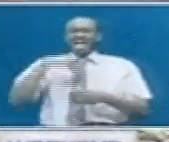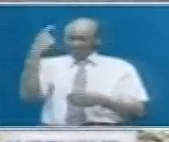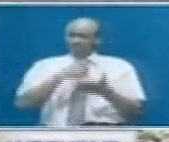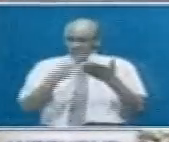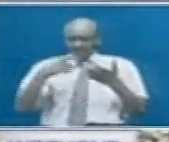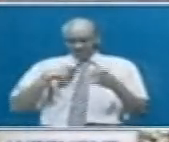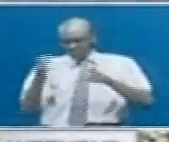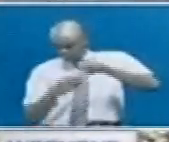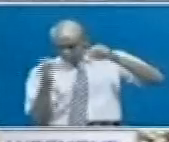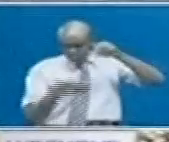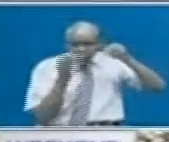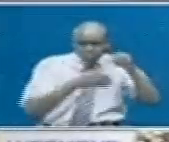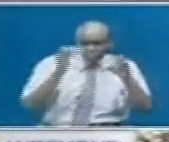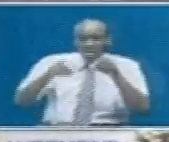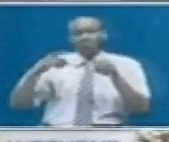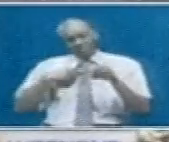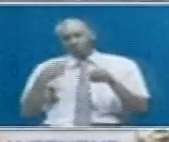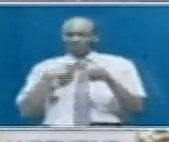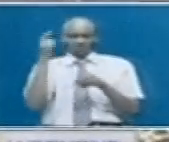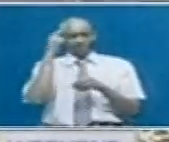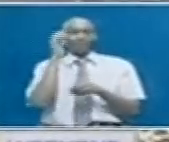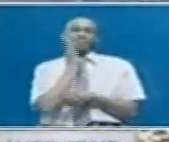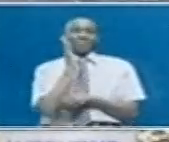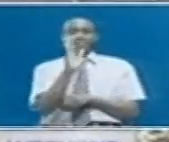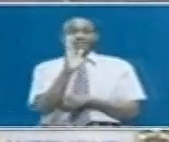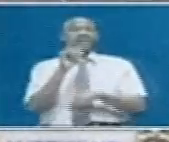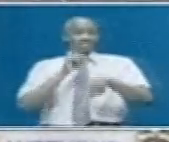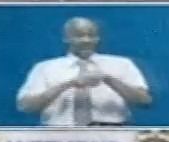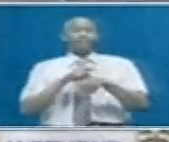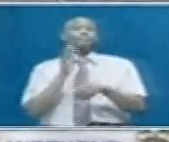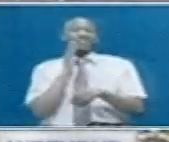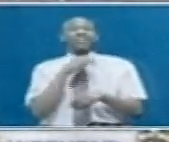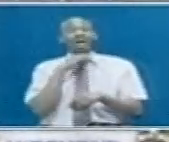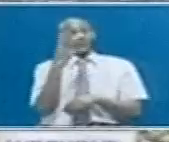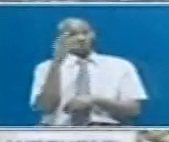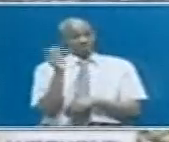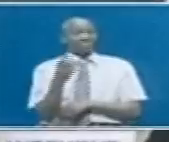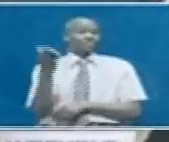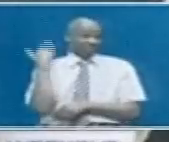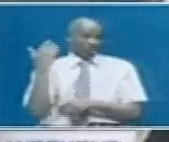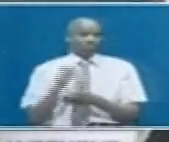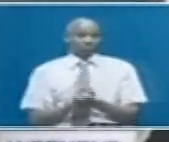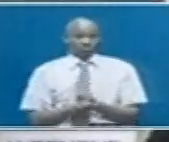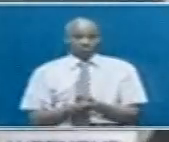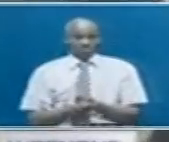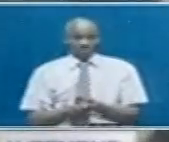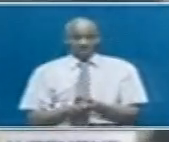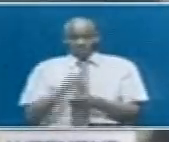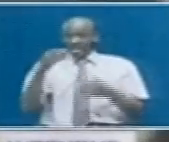it out. The only way to connect with his mother since her death 4 months ago, he says.